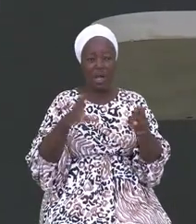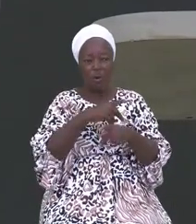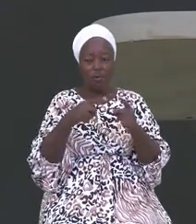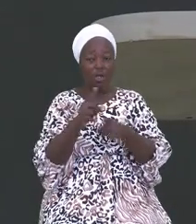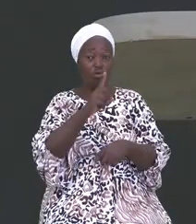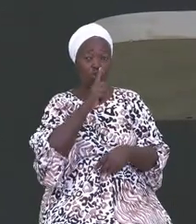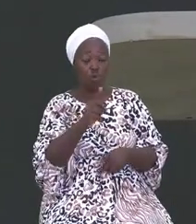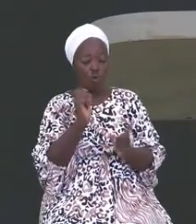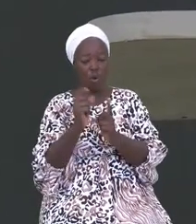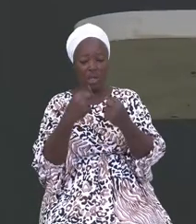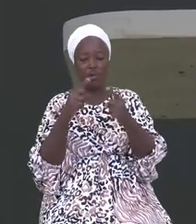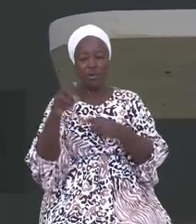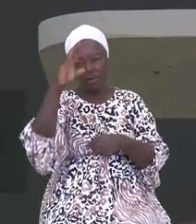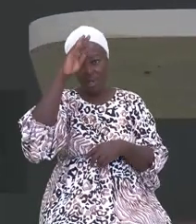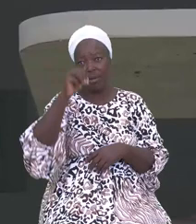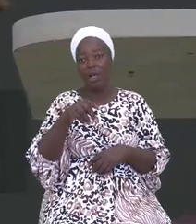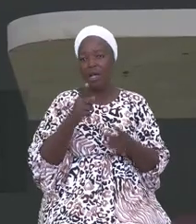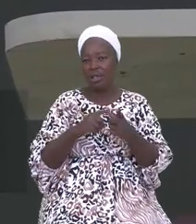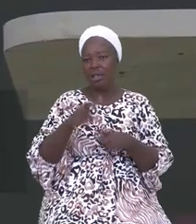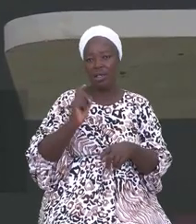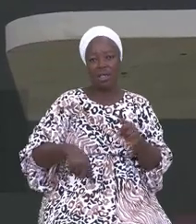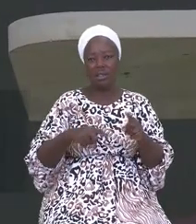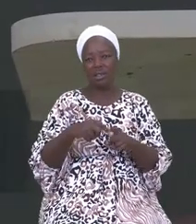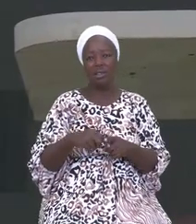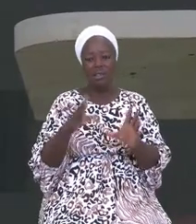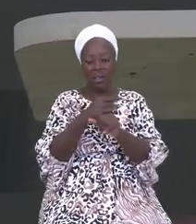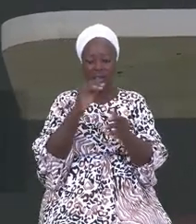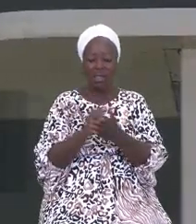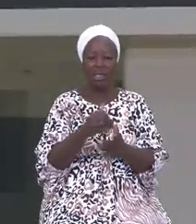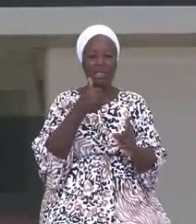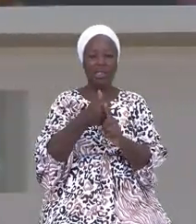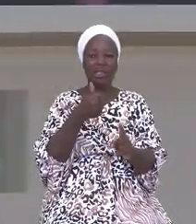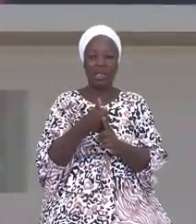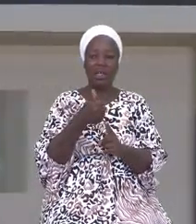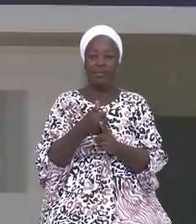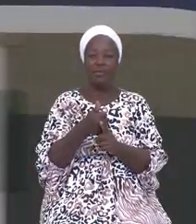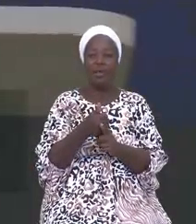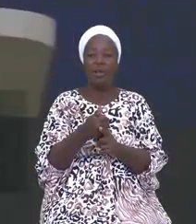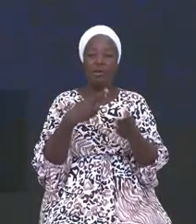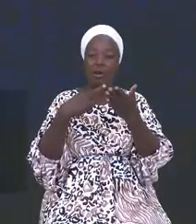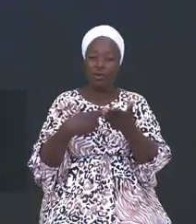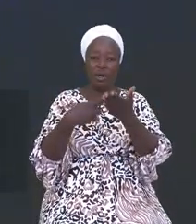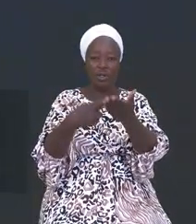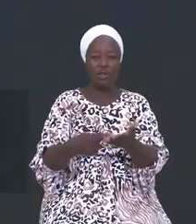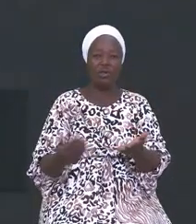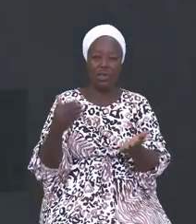to him, he couldn't, the self-recommendation could not work. Think about